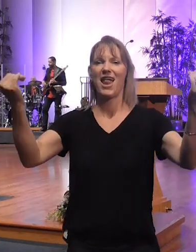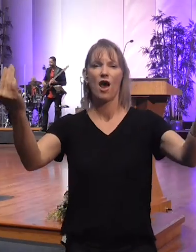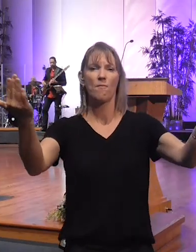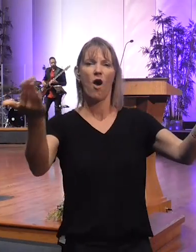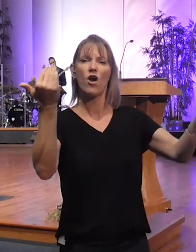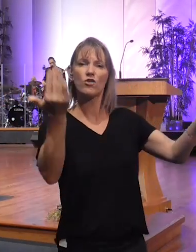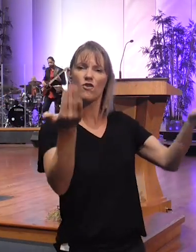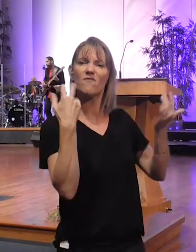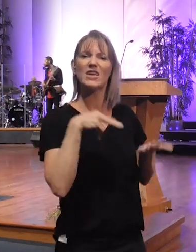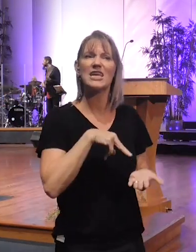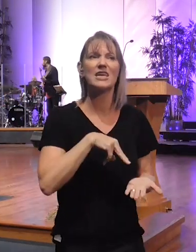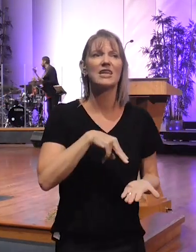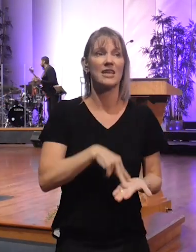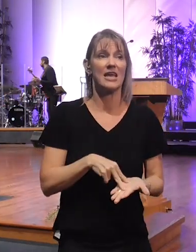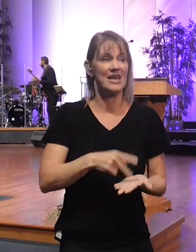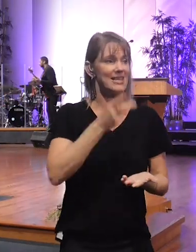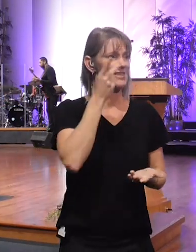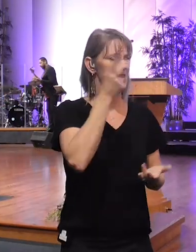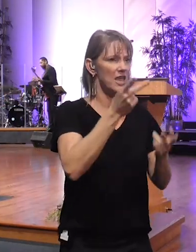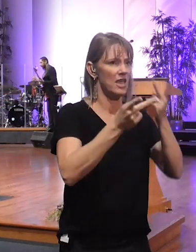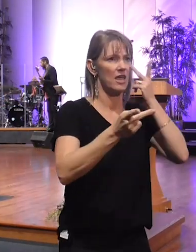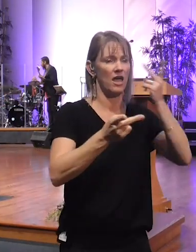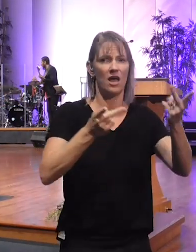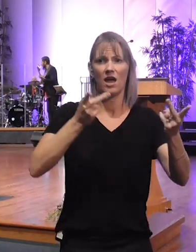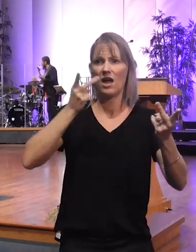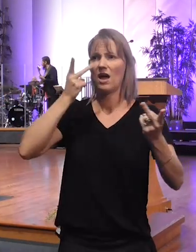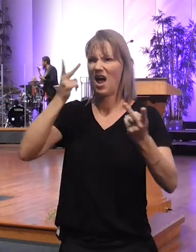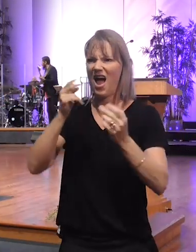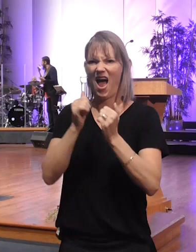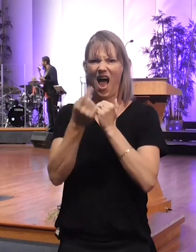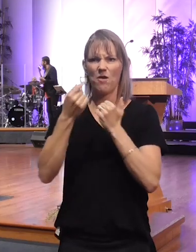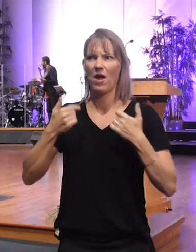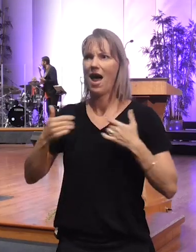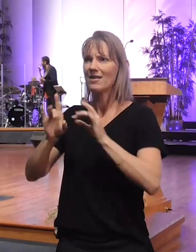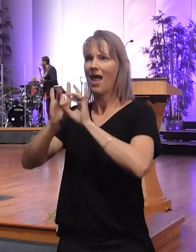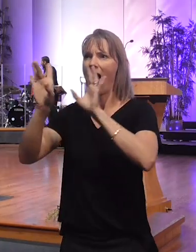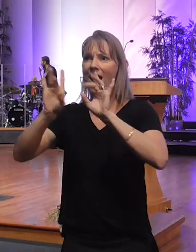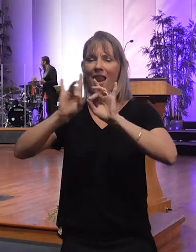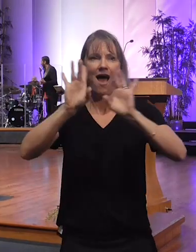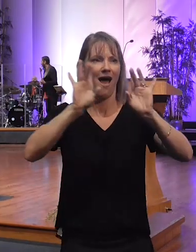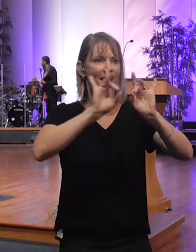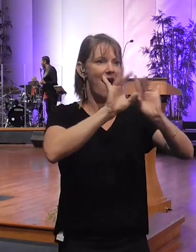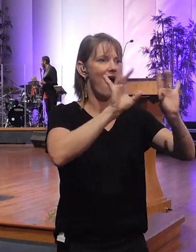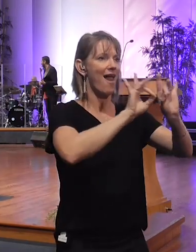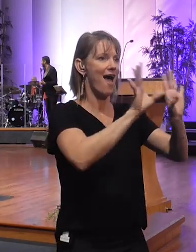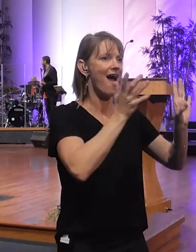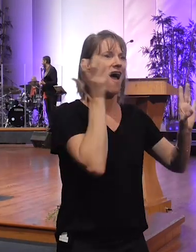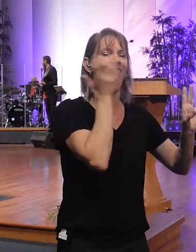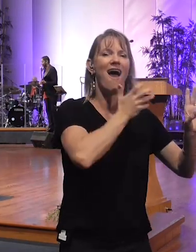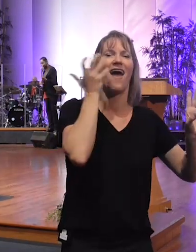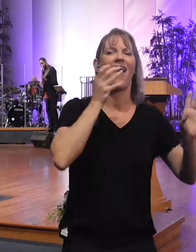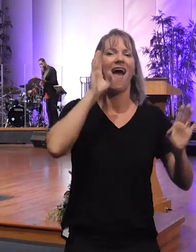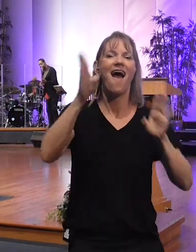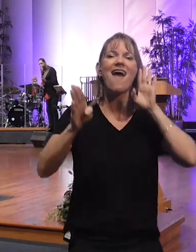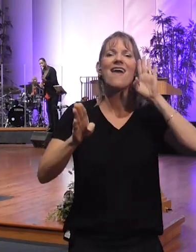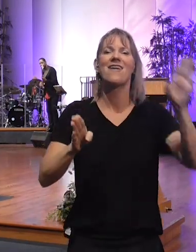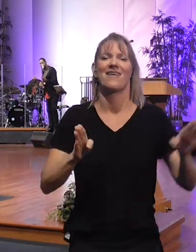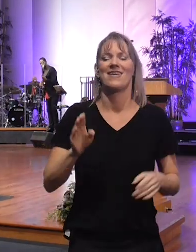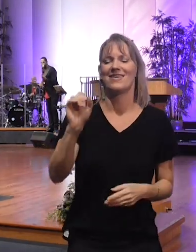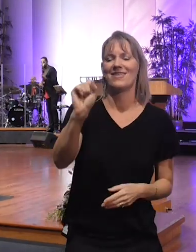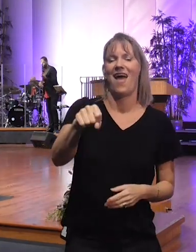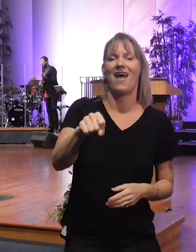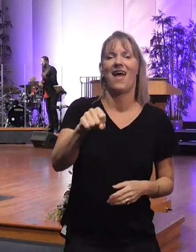Everybody, get up on your feet. See the light in everybody you meet. Hey,